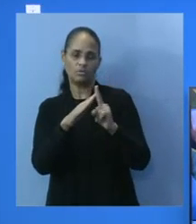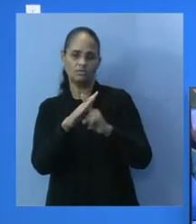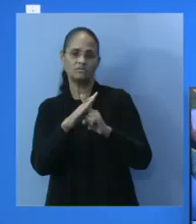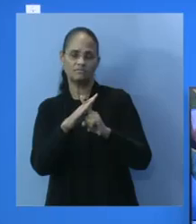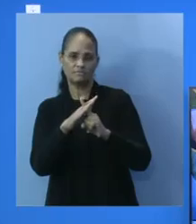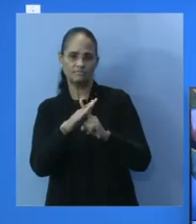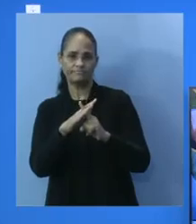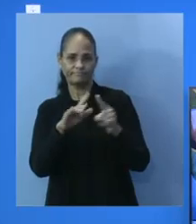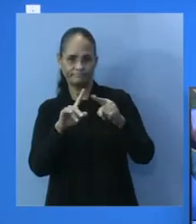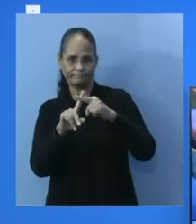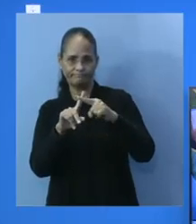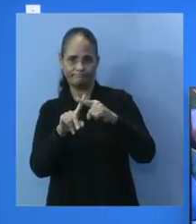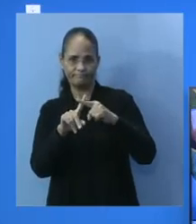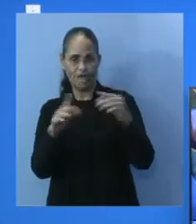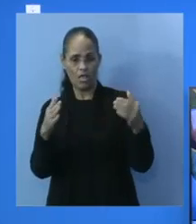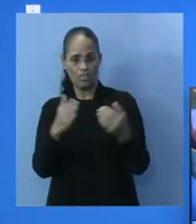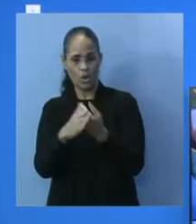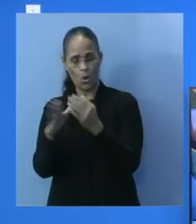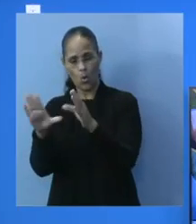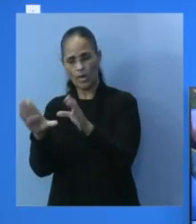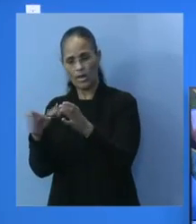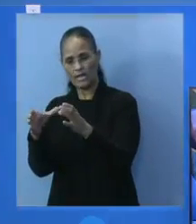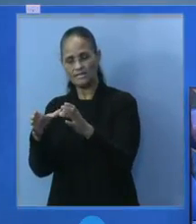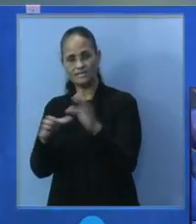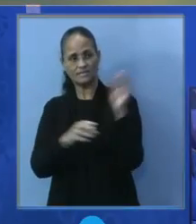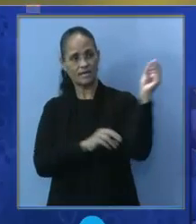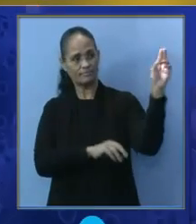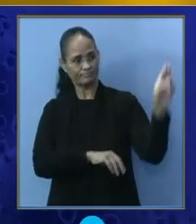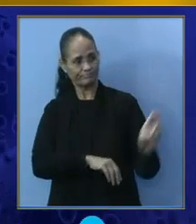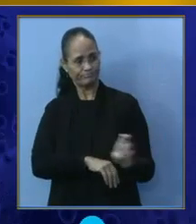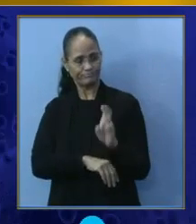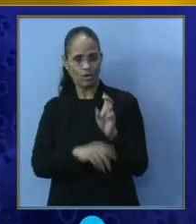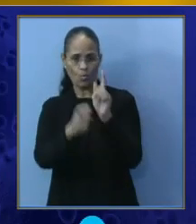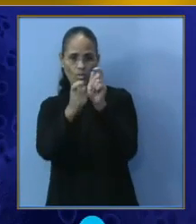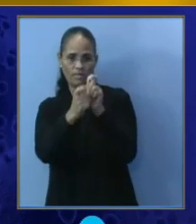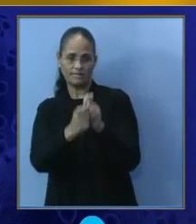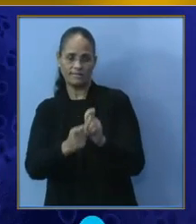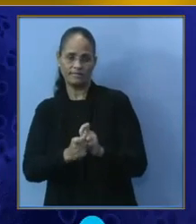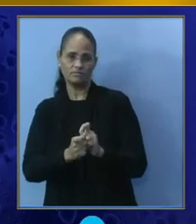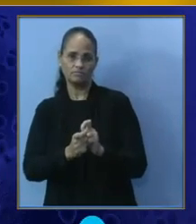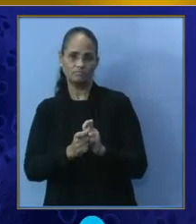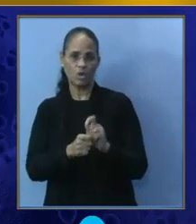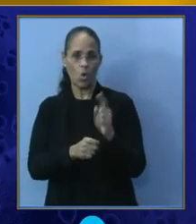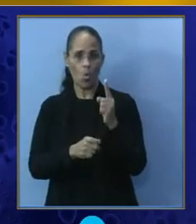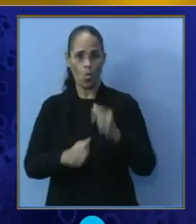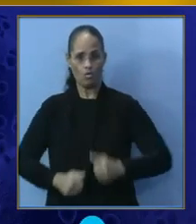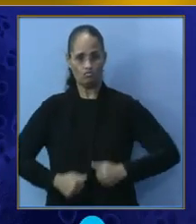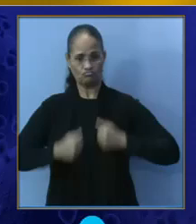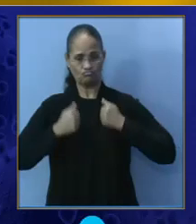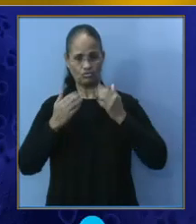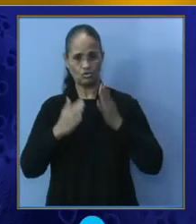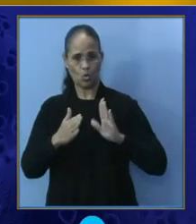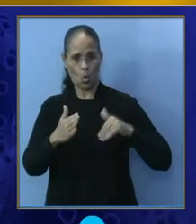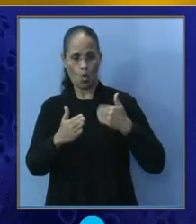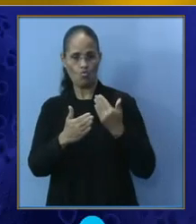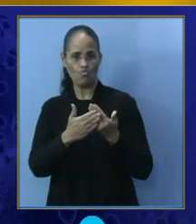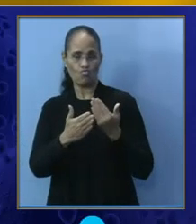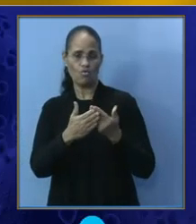COVID-19. The new case is classified as imported with details as follows. One resident who arrived on